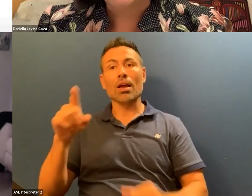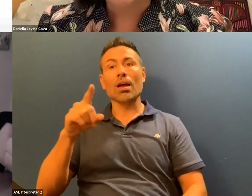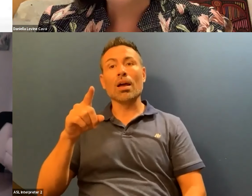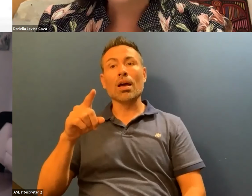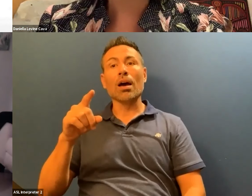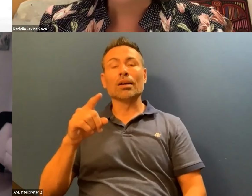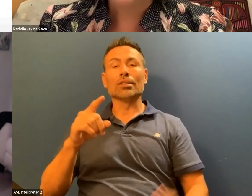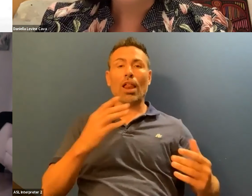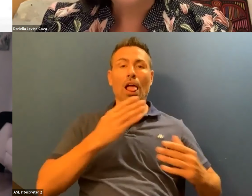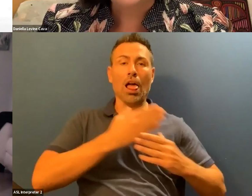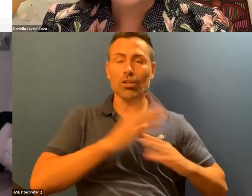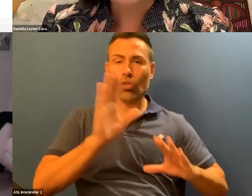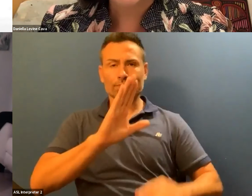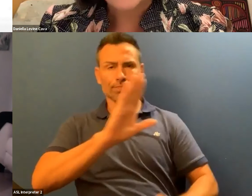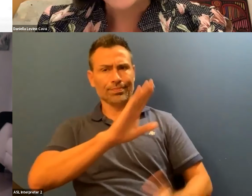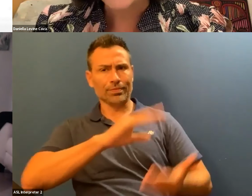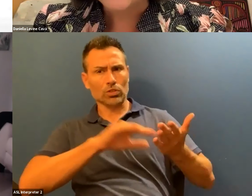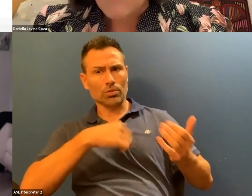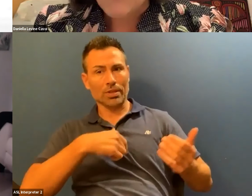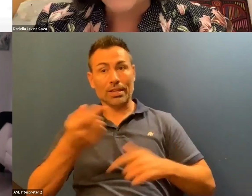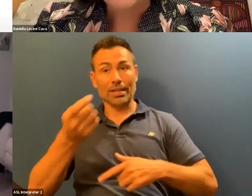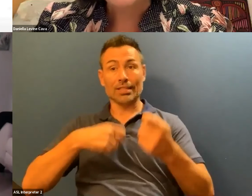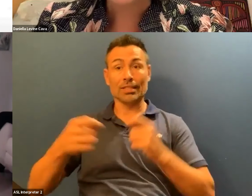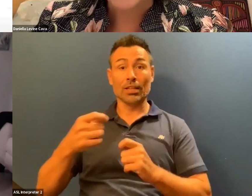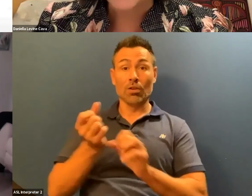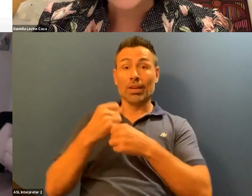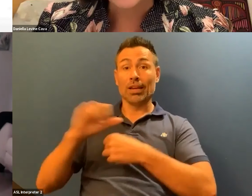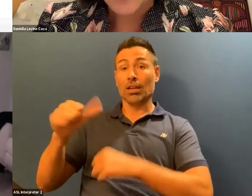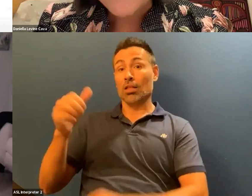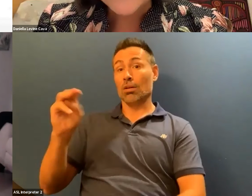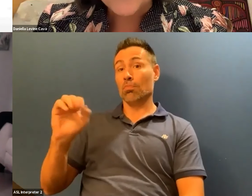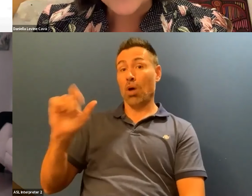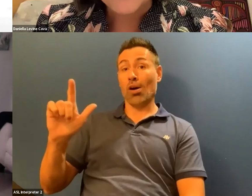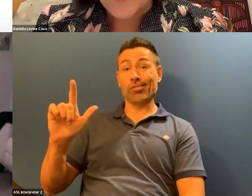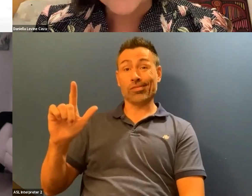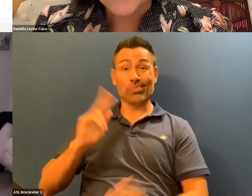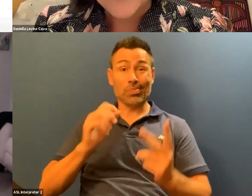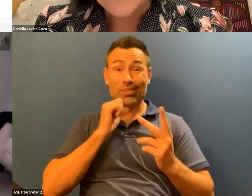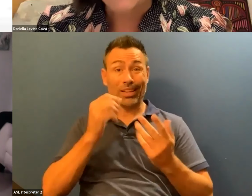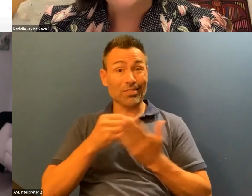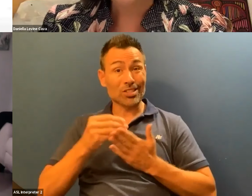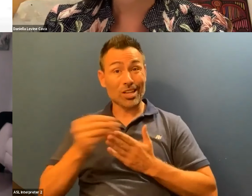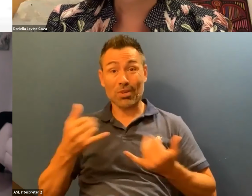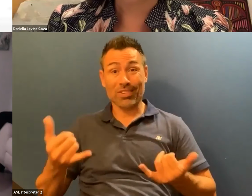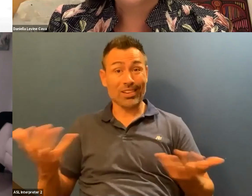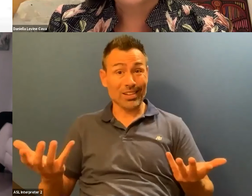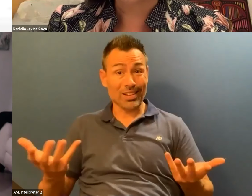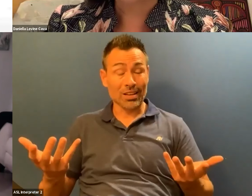Instead of creating another mall when people are not going shopping so much at malls right now,